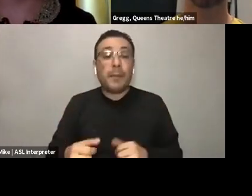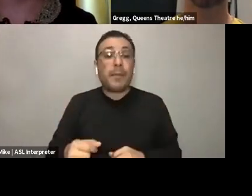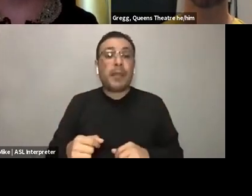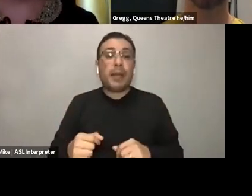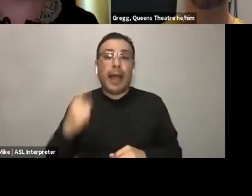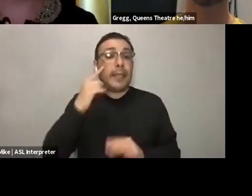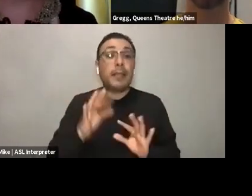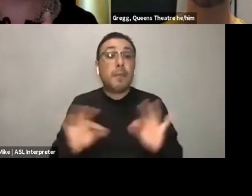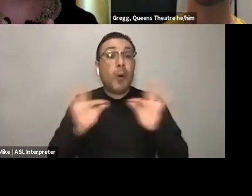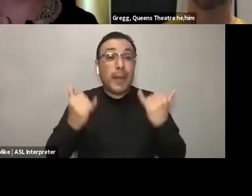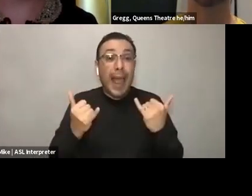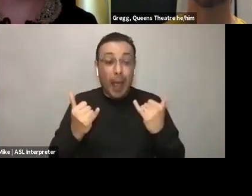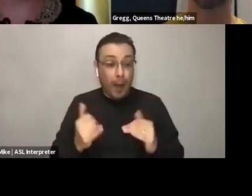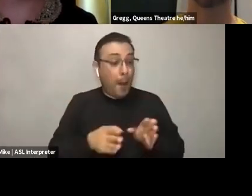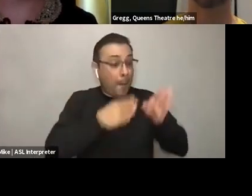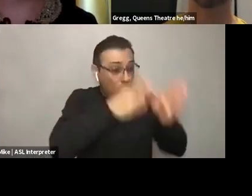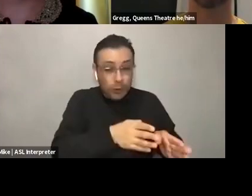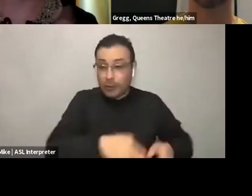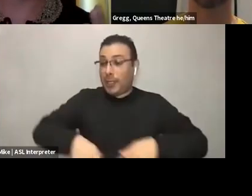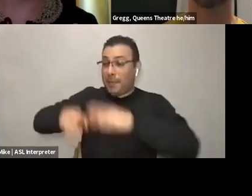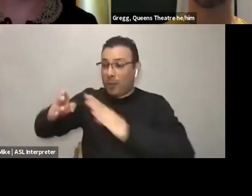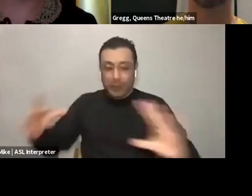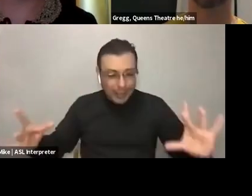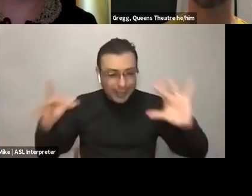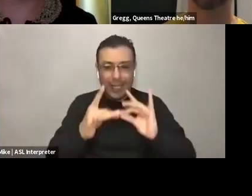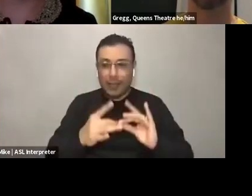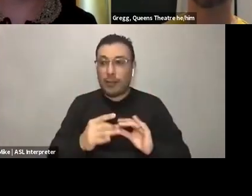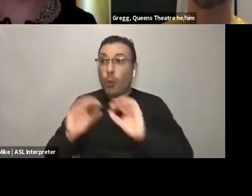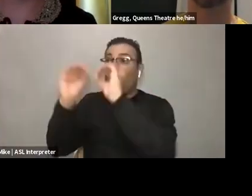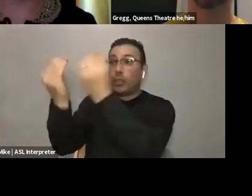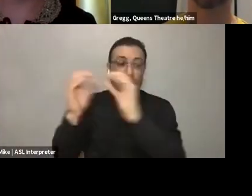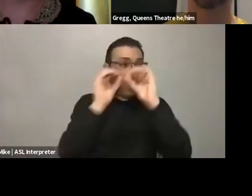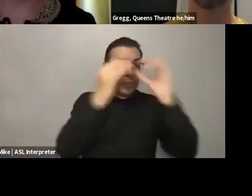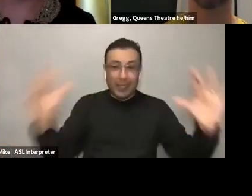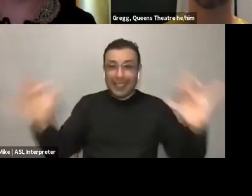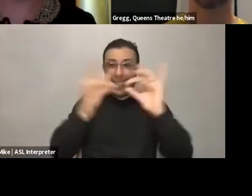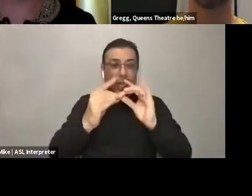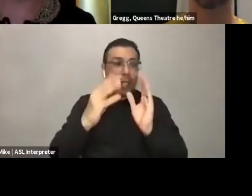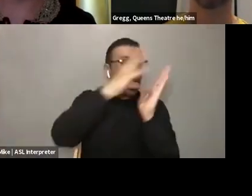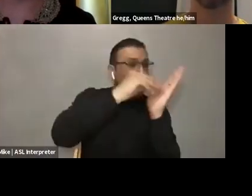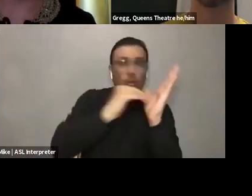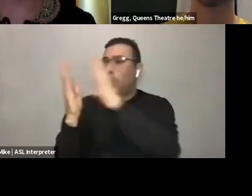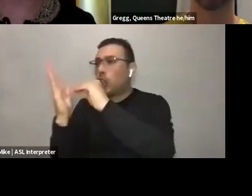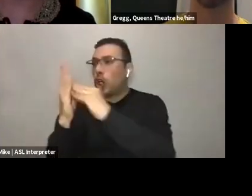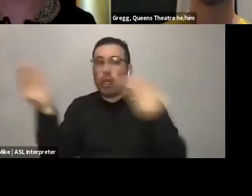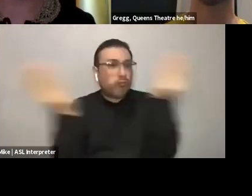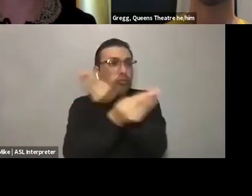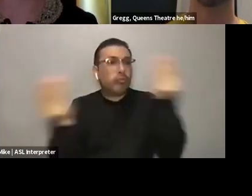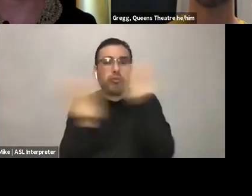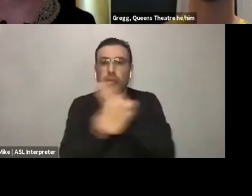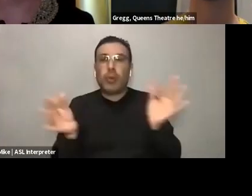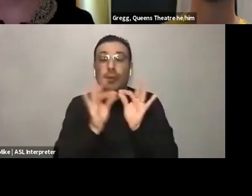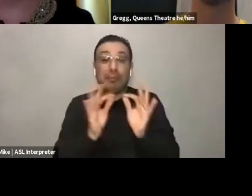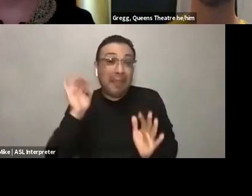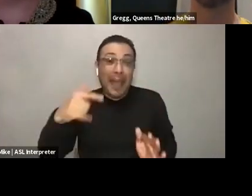connect with people, um, connect with organizations, um, and learn from each other. And, uh, yeah, I think that's, that's my, my call to action.